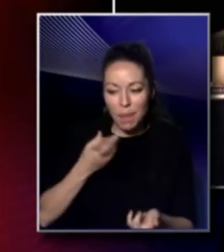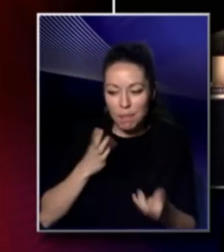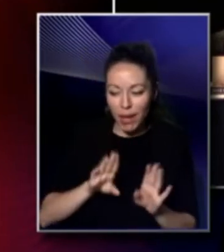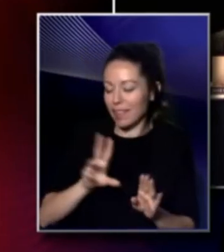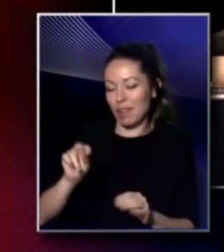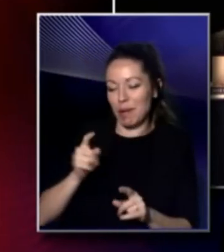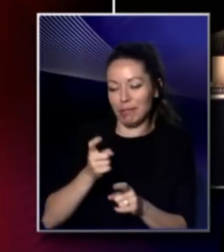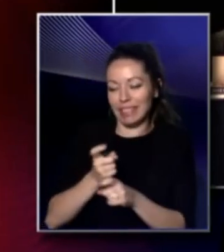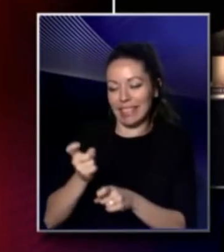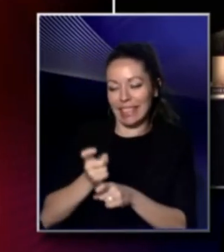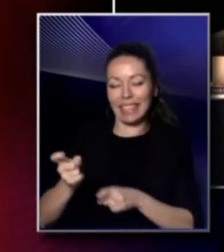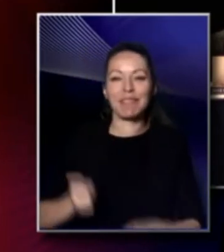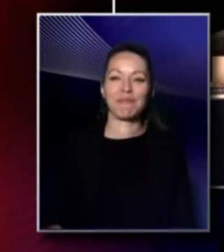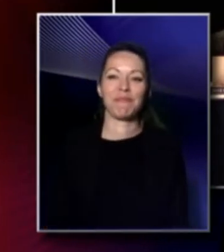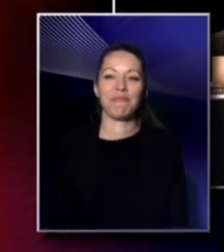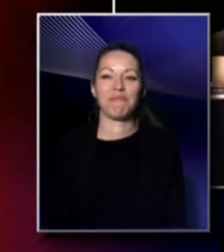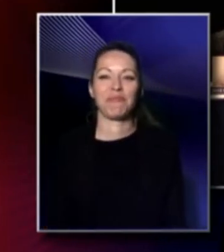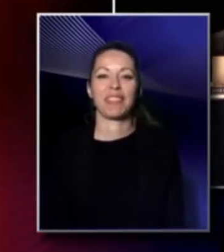kidding.